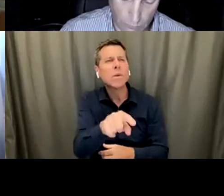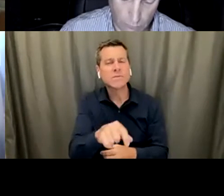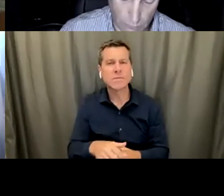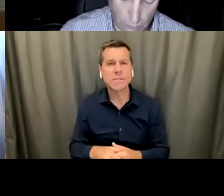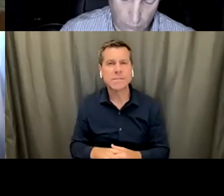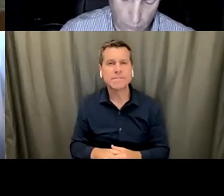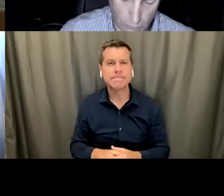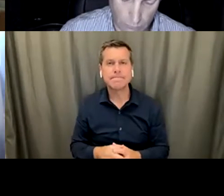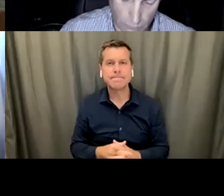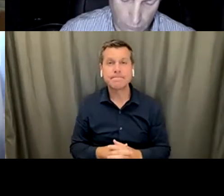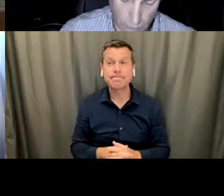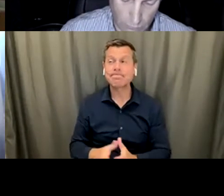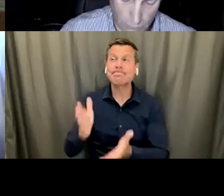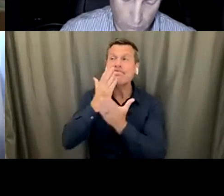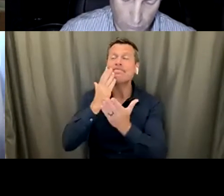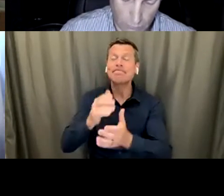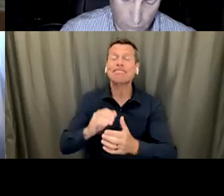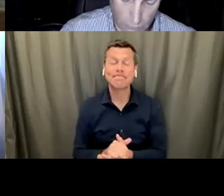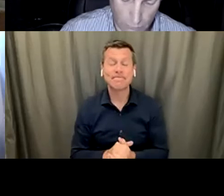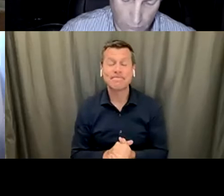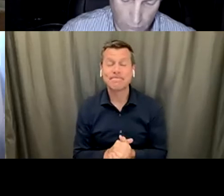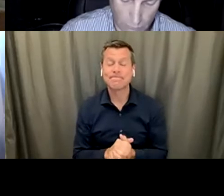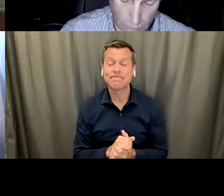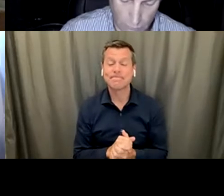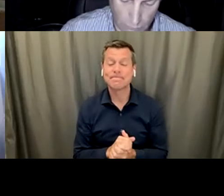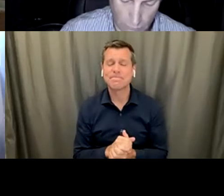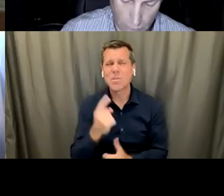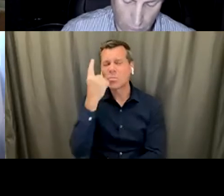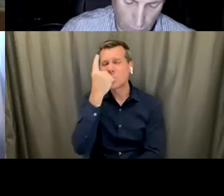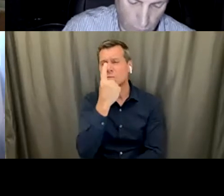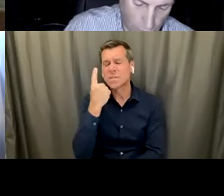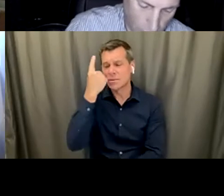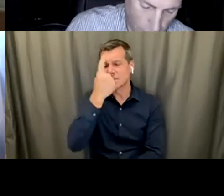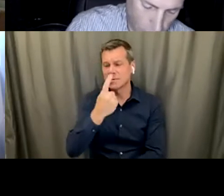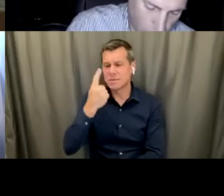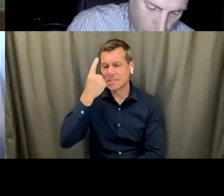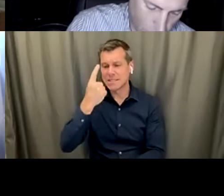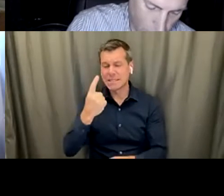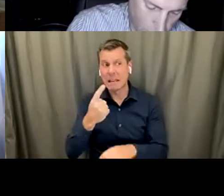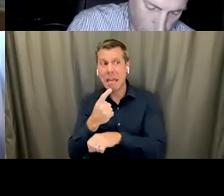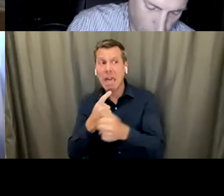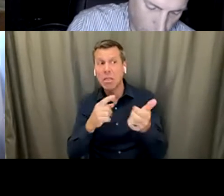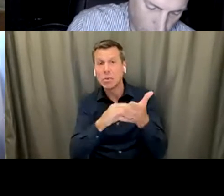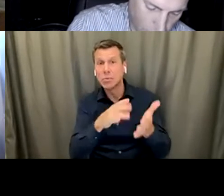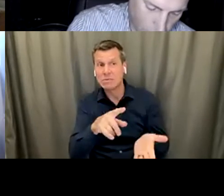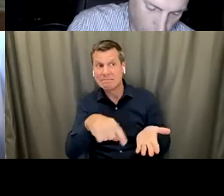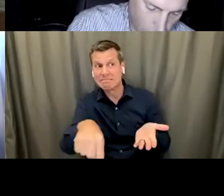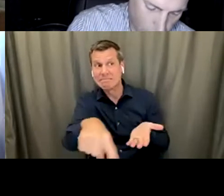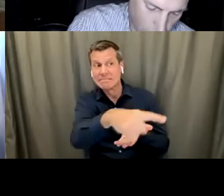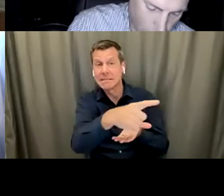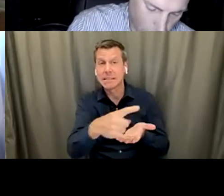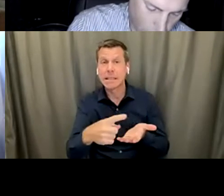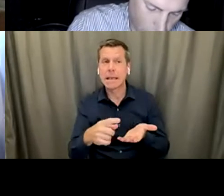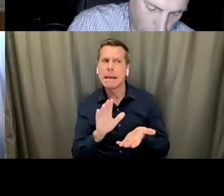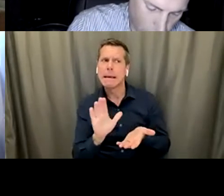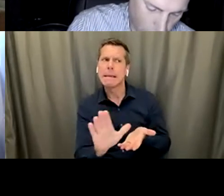Thank you, Keith. It's one for you. Thank you. So I'm wondering, what about the rest of the students in the class and